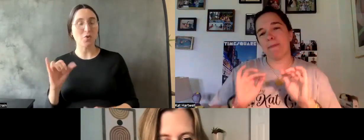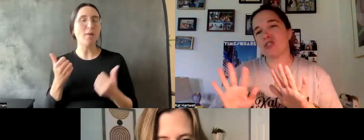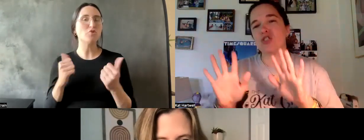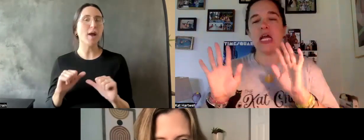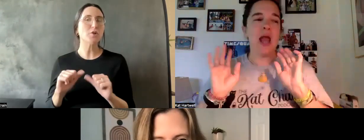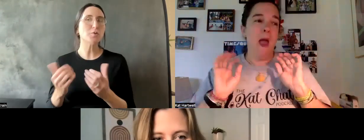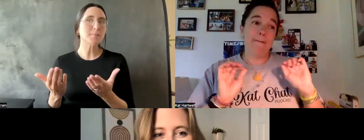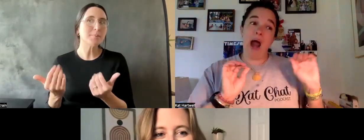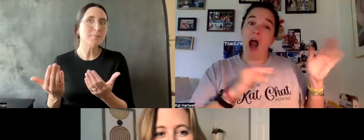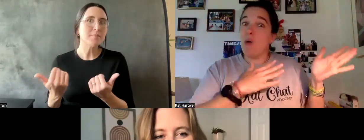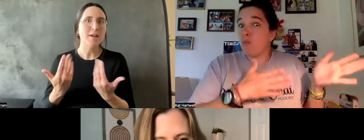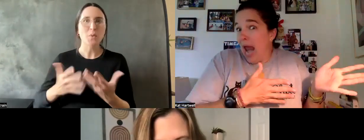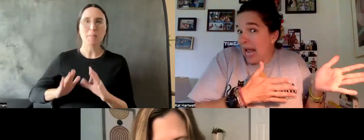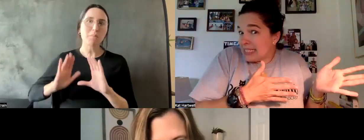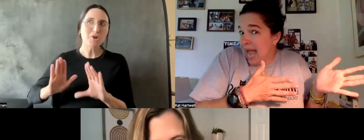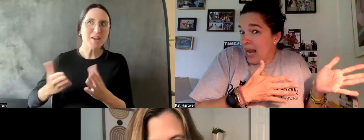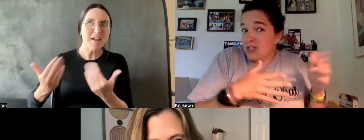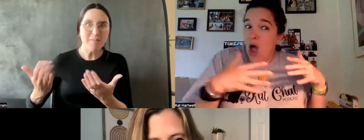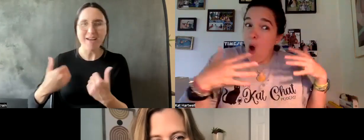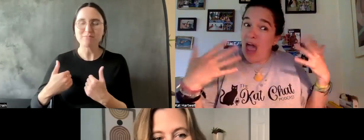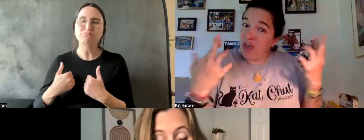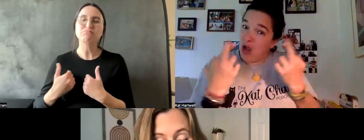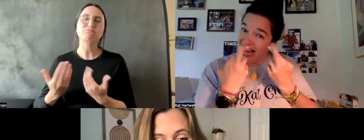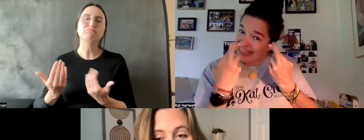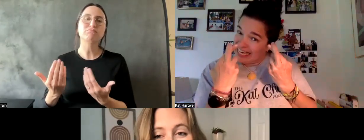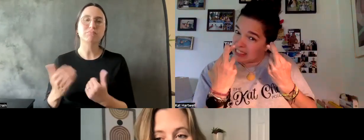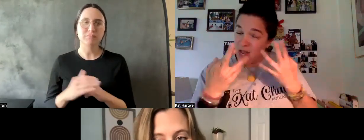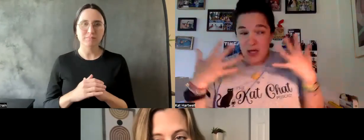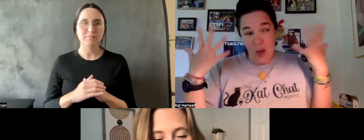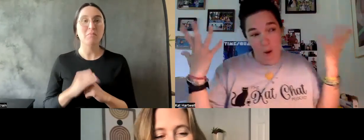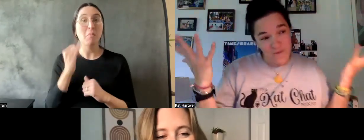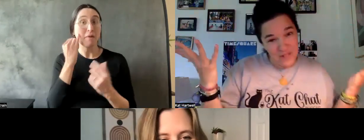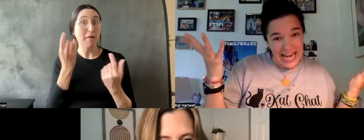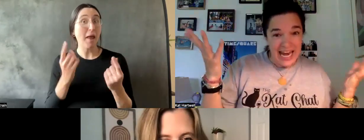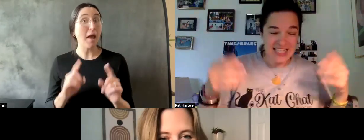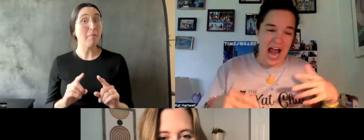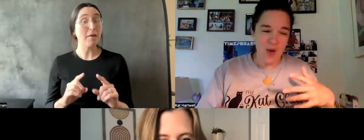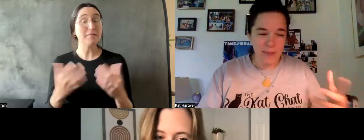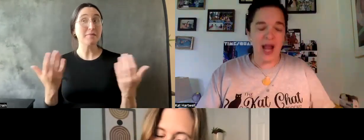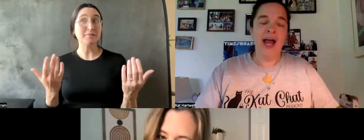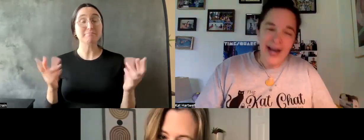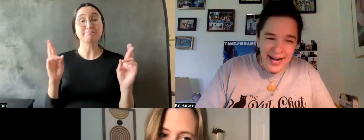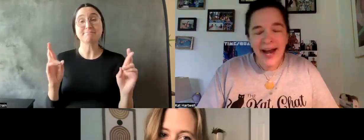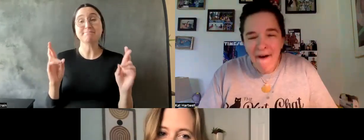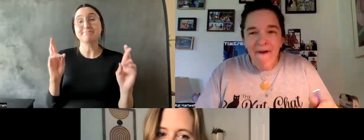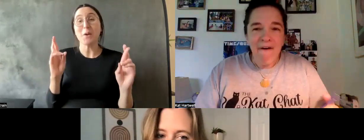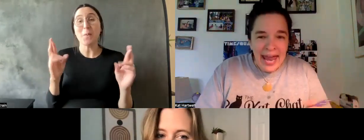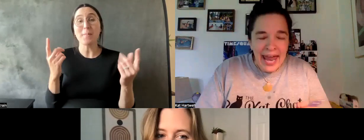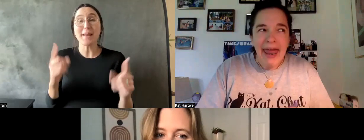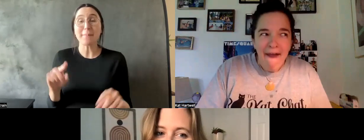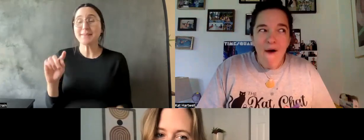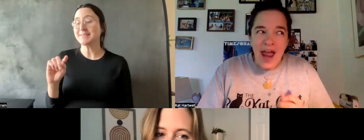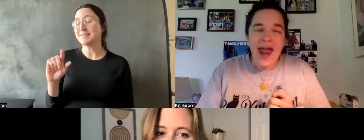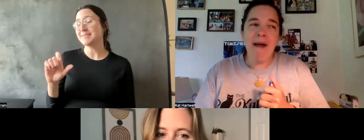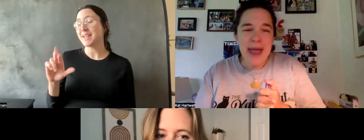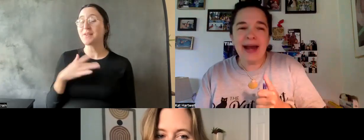not to be pushy. But when I'm better though, and then like this, so hopefully Tyler will be like,